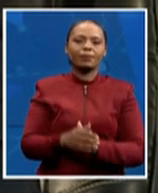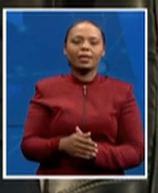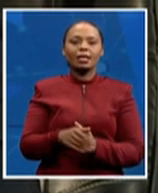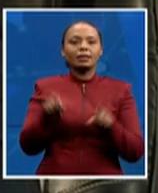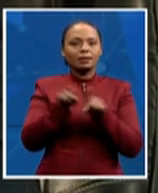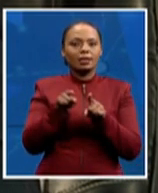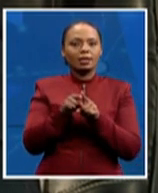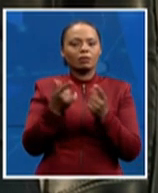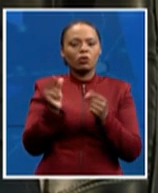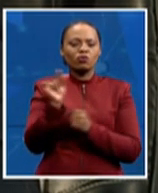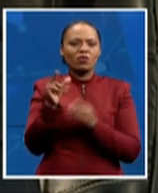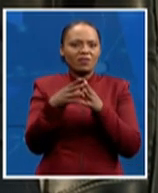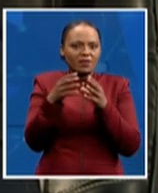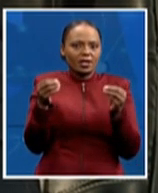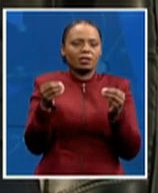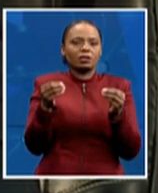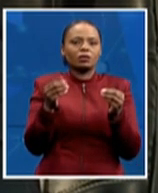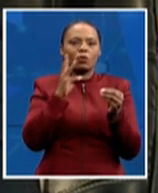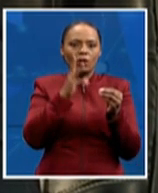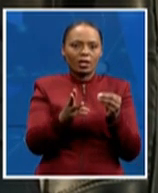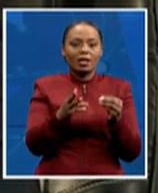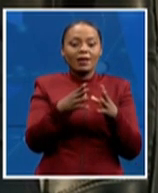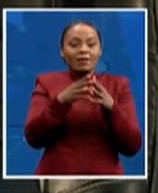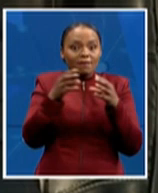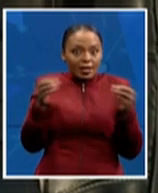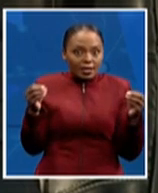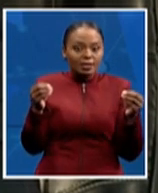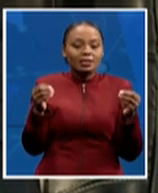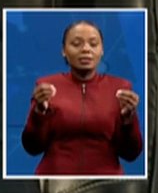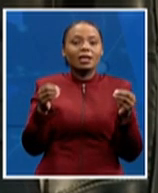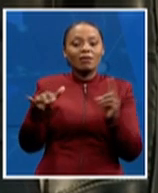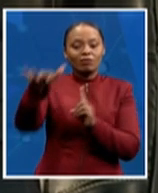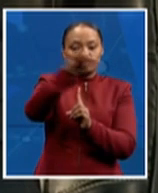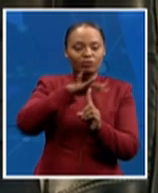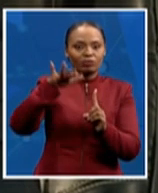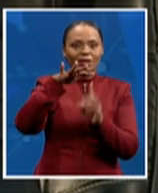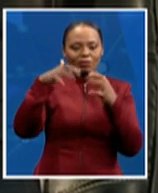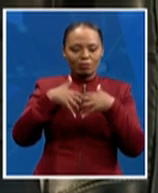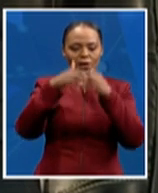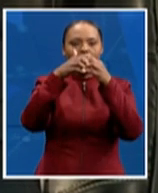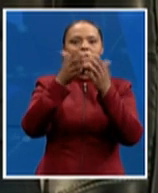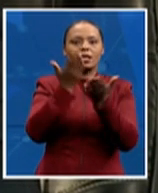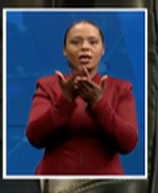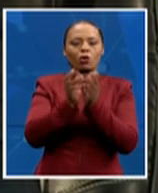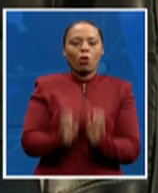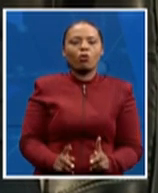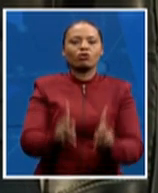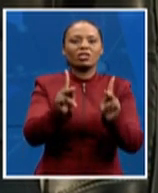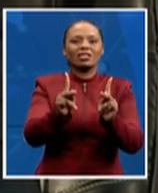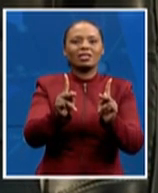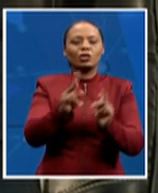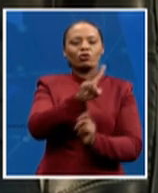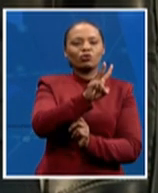Once completed, the facility is set to create 202 jobs. You will remember that we